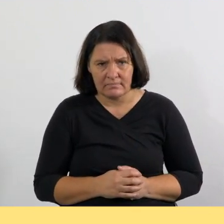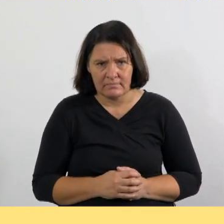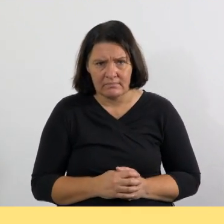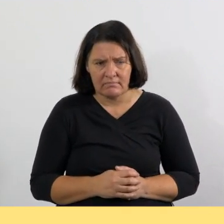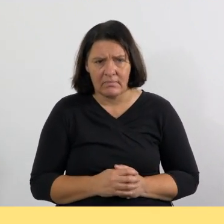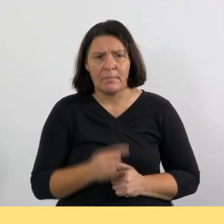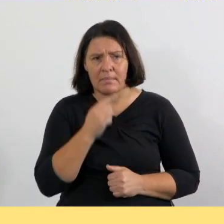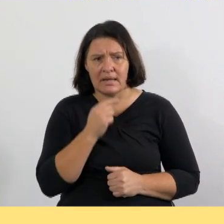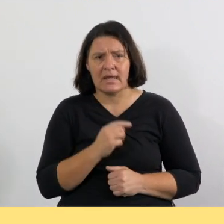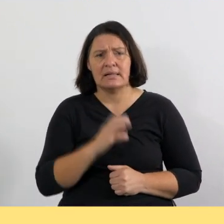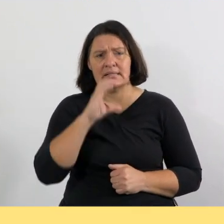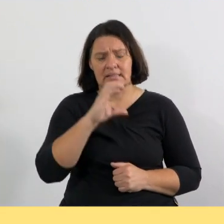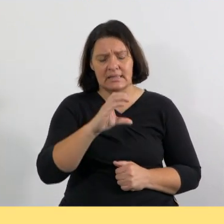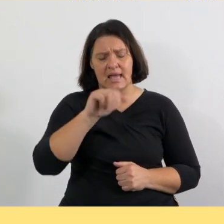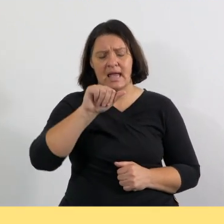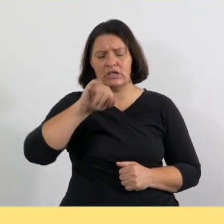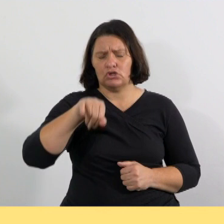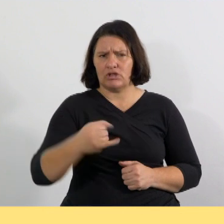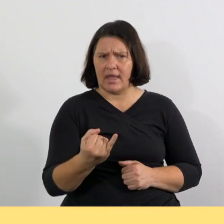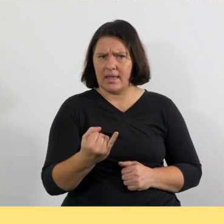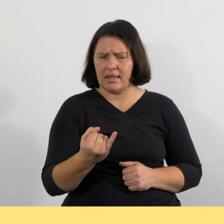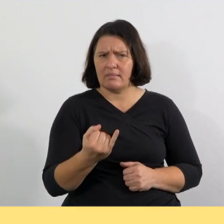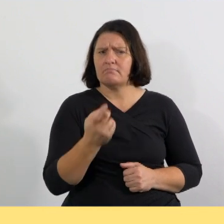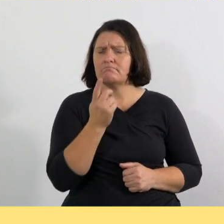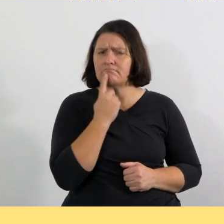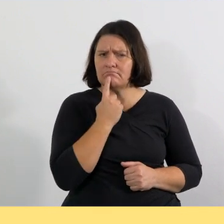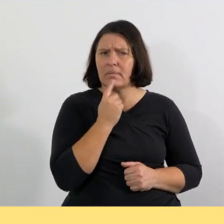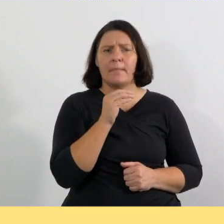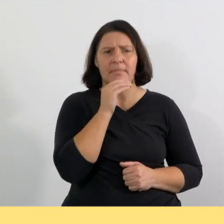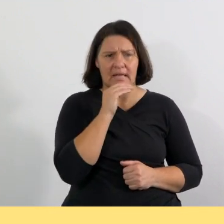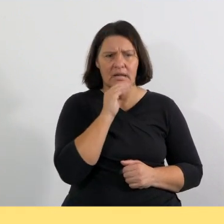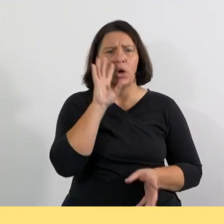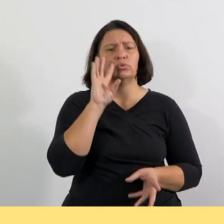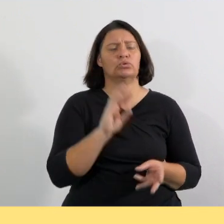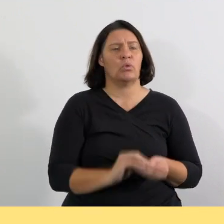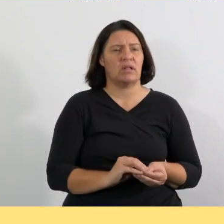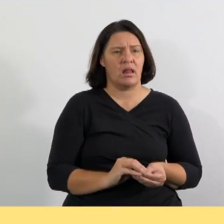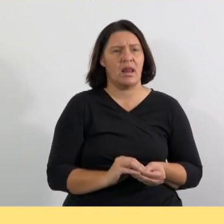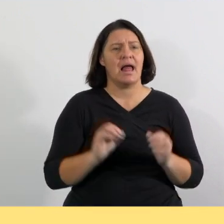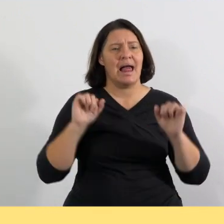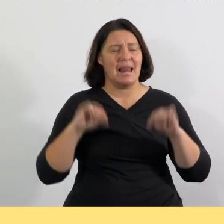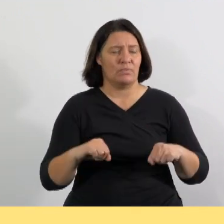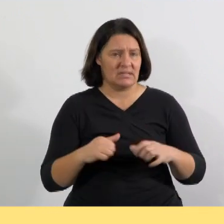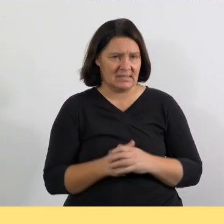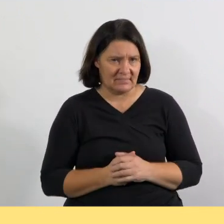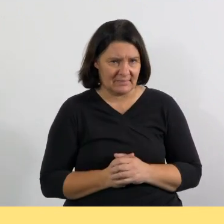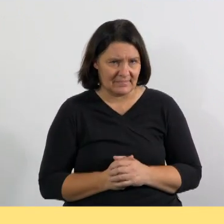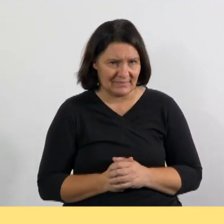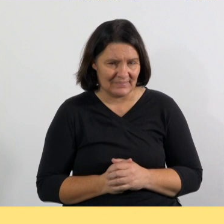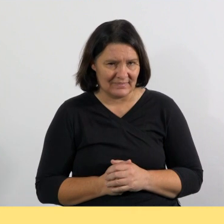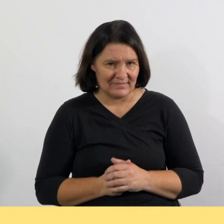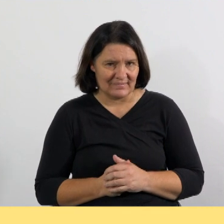4,620, and it is CAJ. That means here it's going to be total